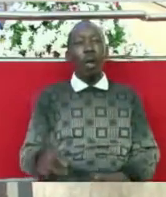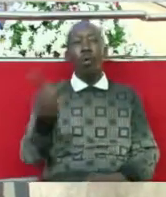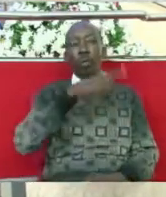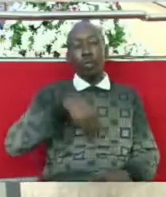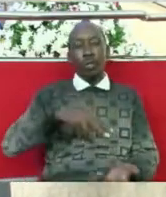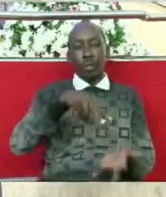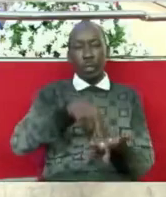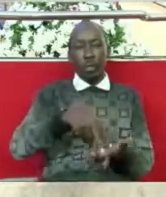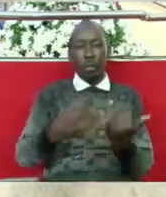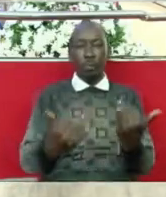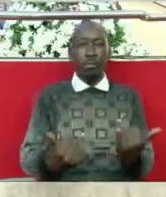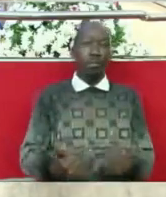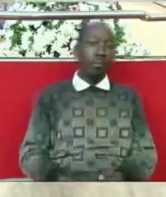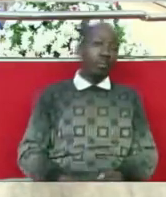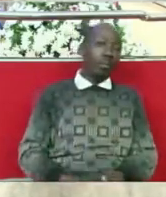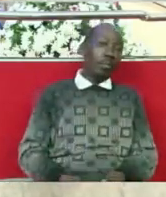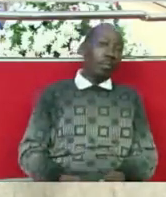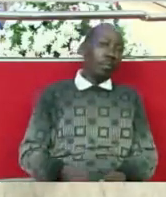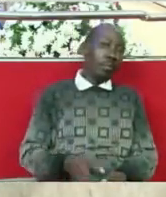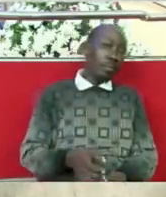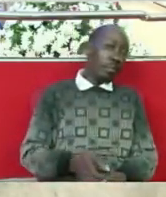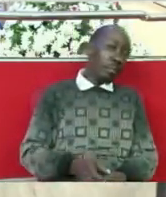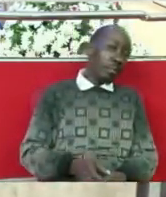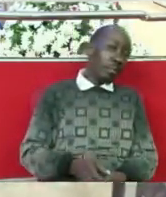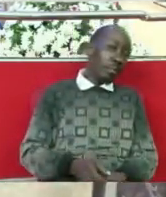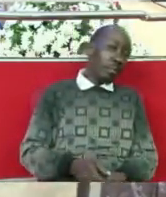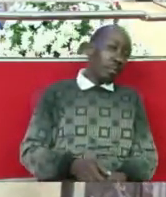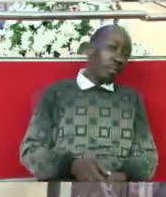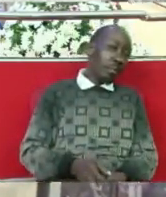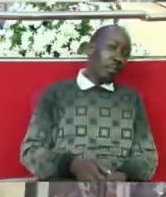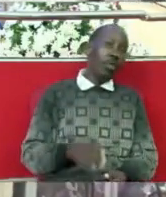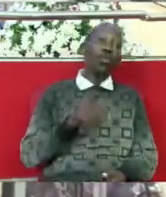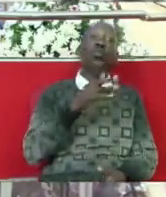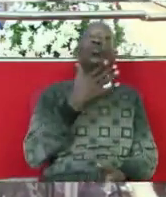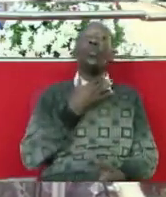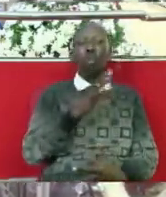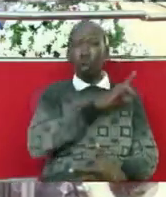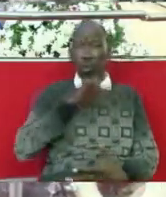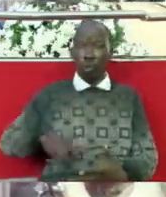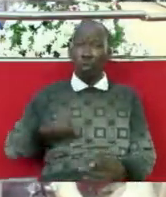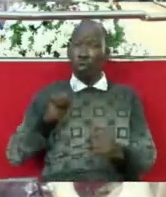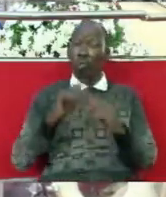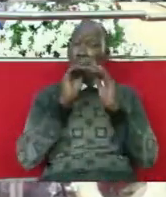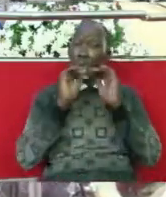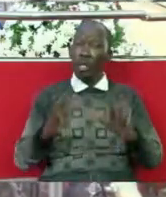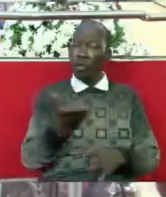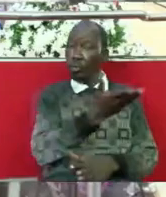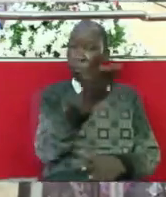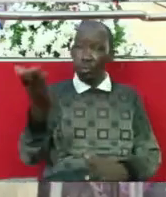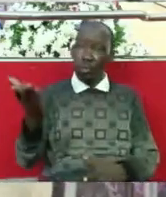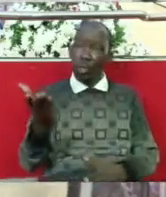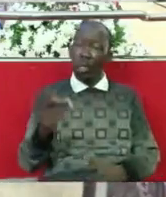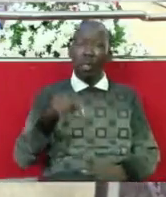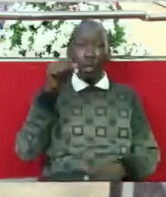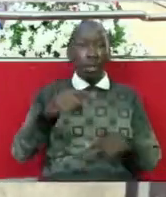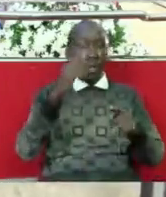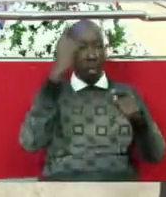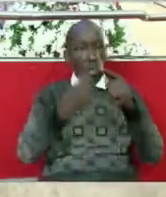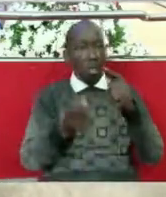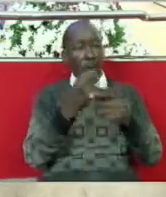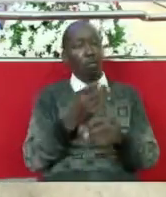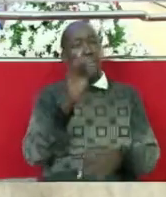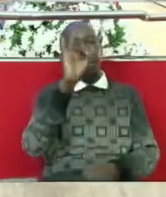up. Ningetaka tukainuke. You want the Lord to bless you in this year of redigging